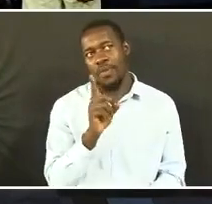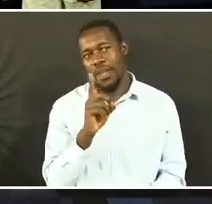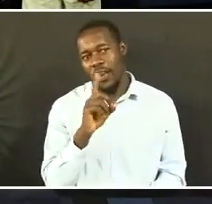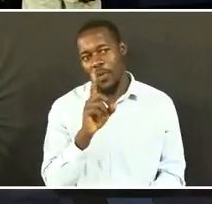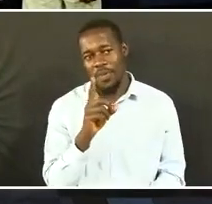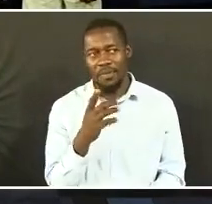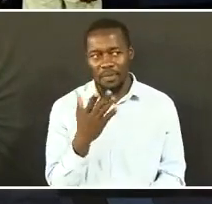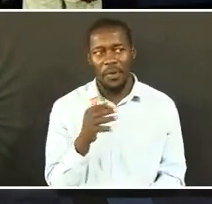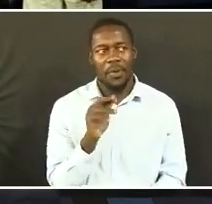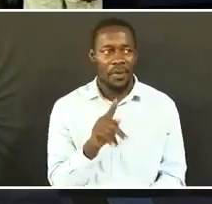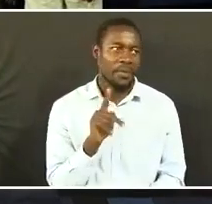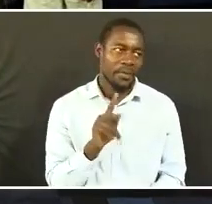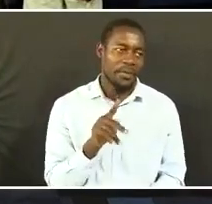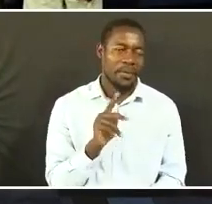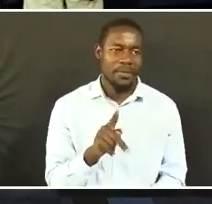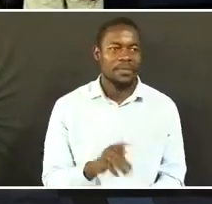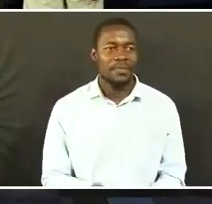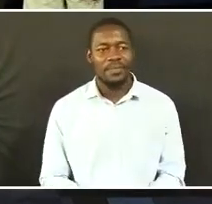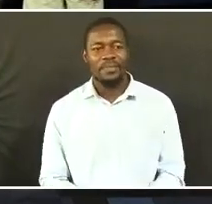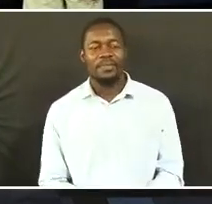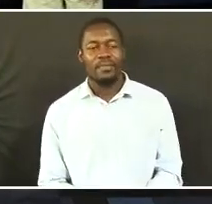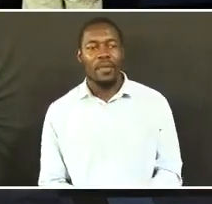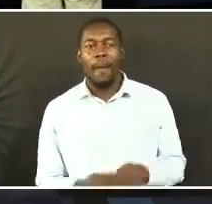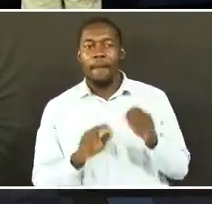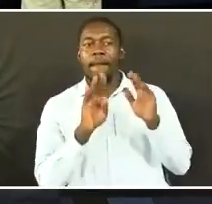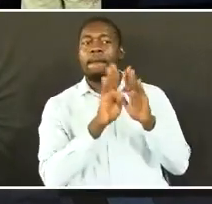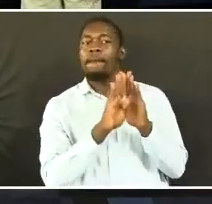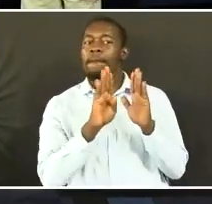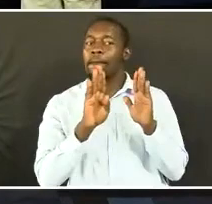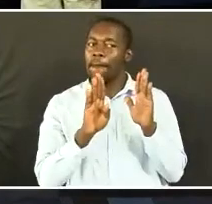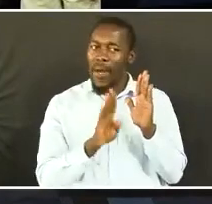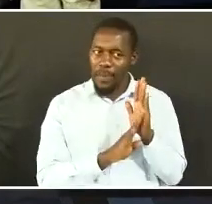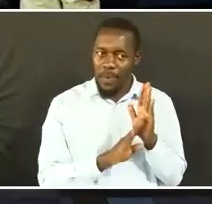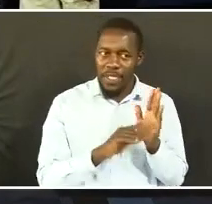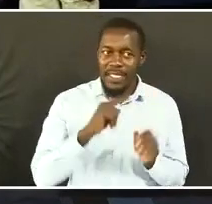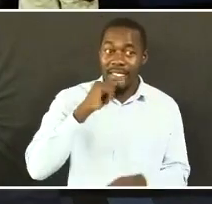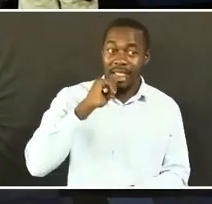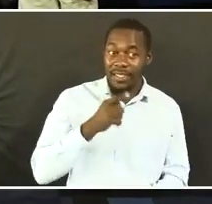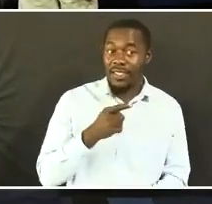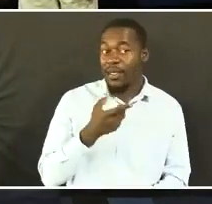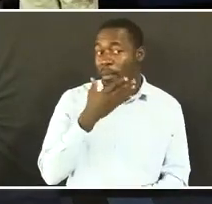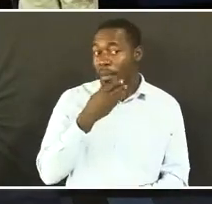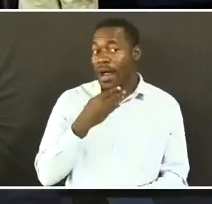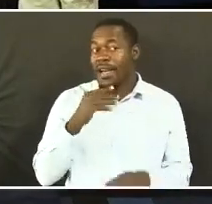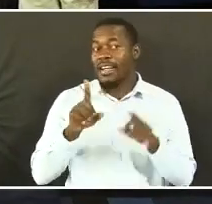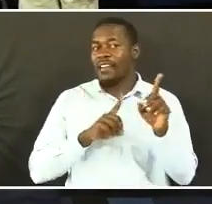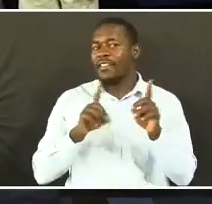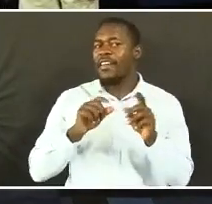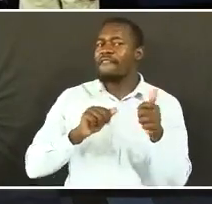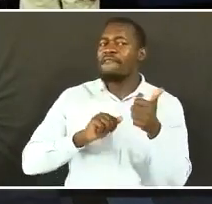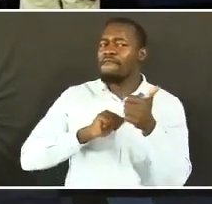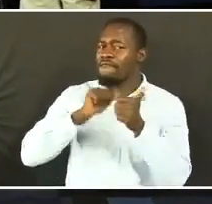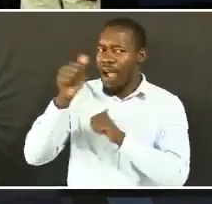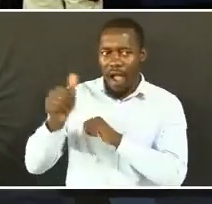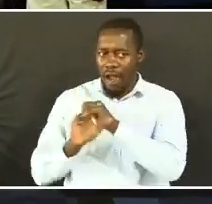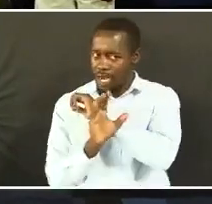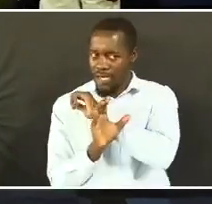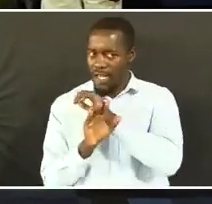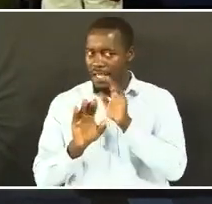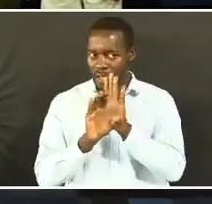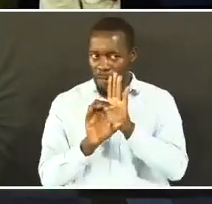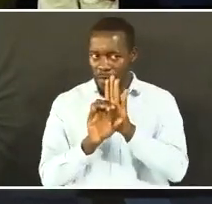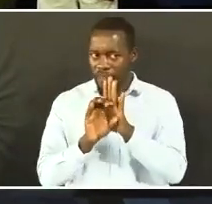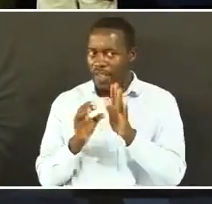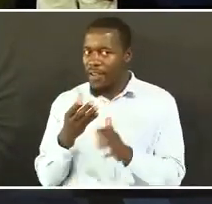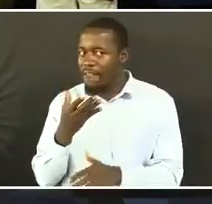Nairobi City, that's right. Okay. Now, the Bible says that he traveled into a far country. A far country. So, if he was leaving Nairobi, where